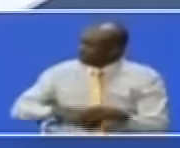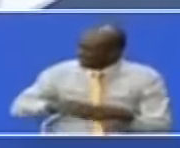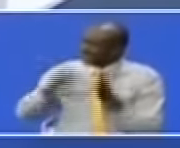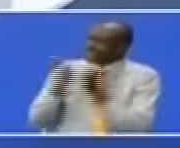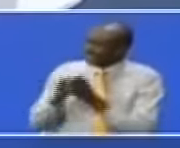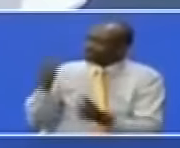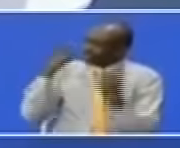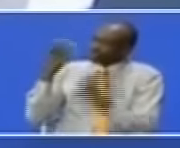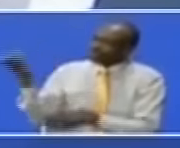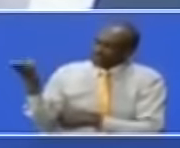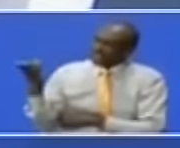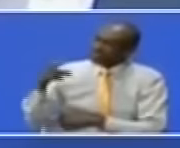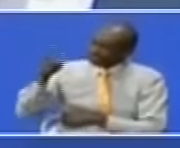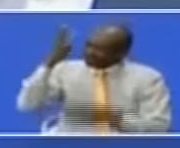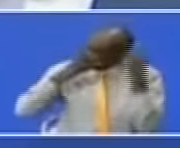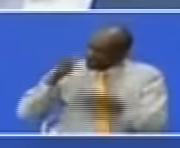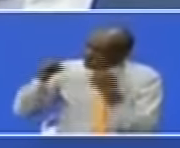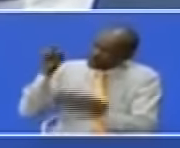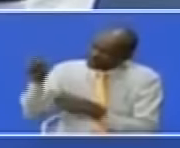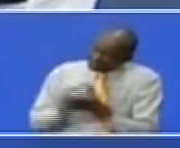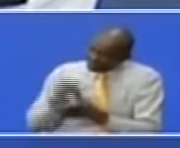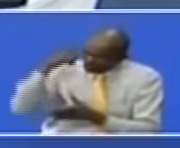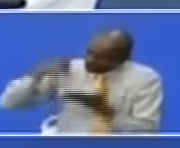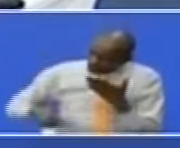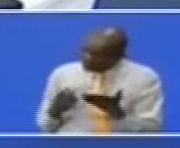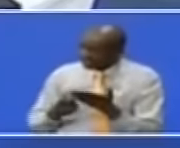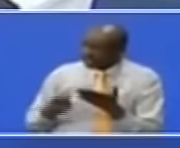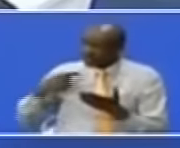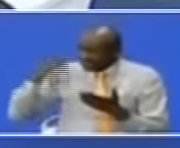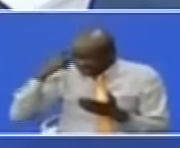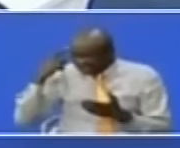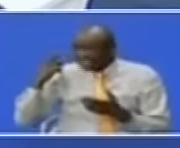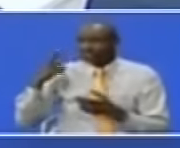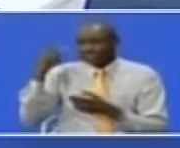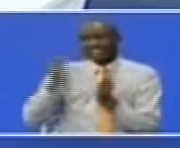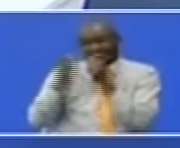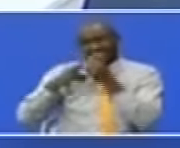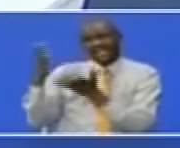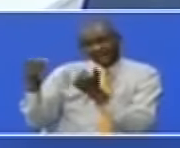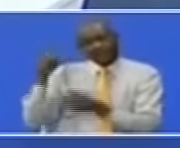now, you know, Kericho, does it worry you? Does it say something about how prepared we are getting into 2017 elections?